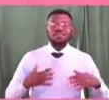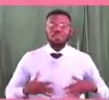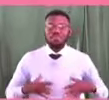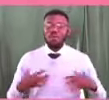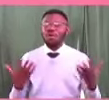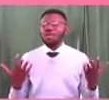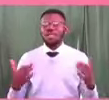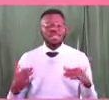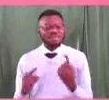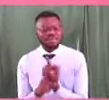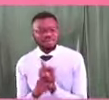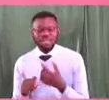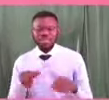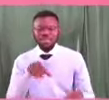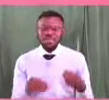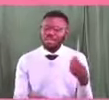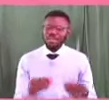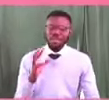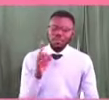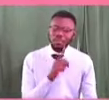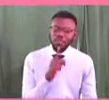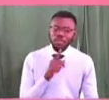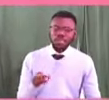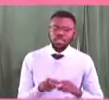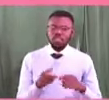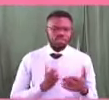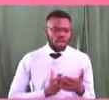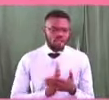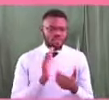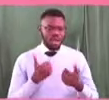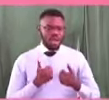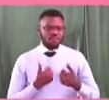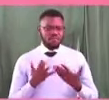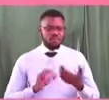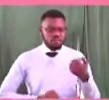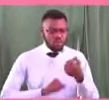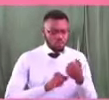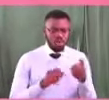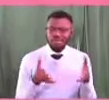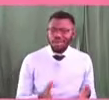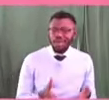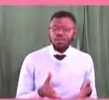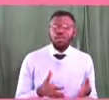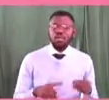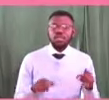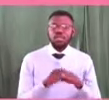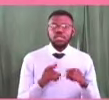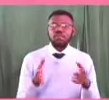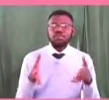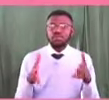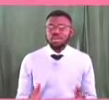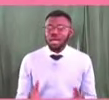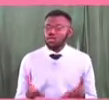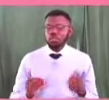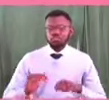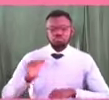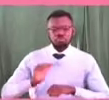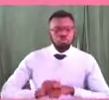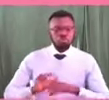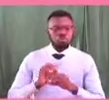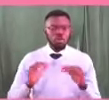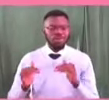extreme disability, have a right to receive support now, and it is grossly unjust